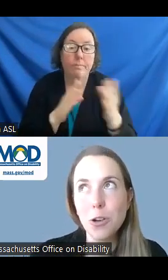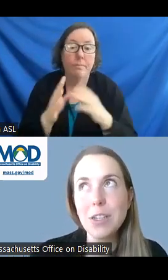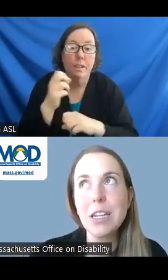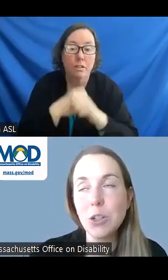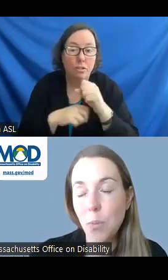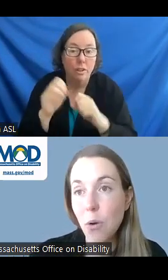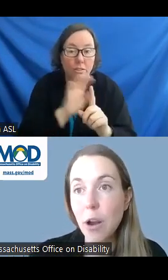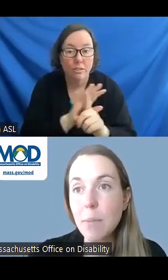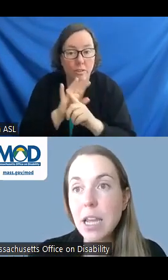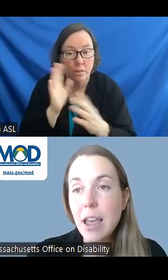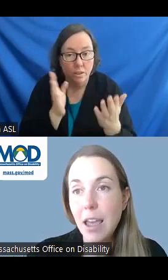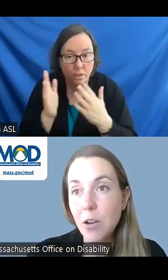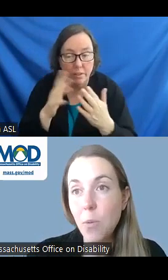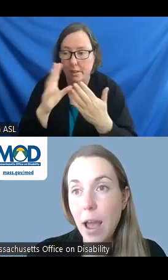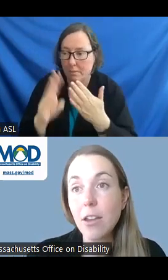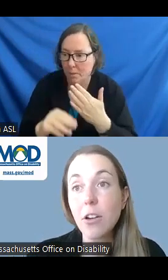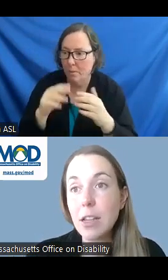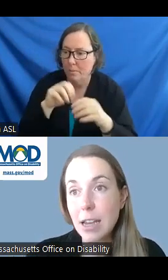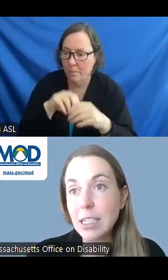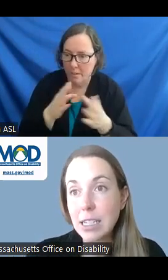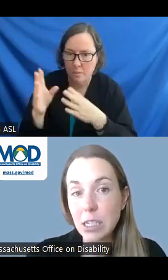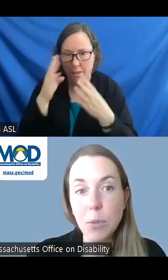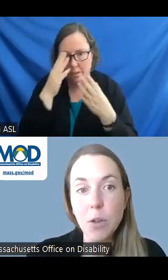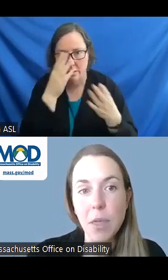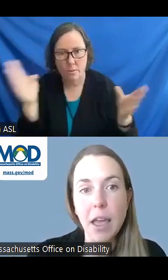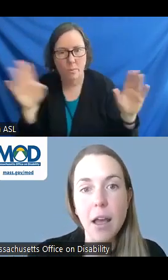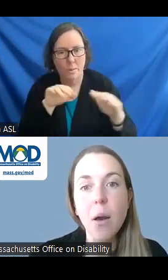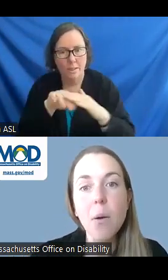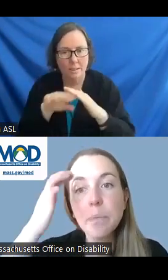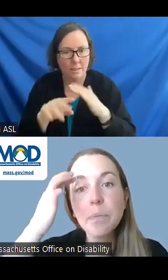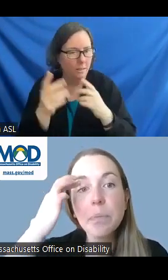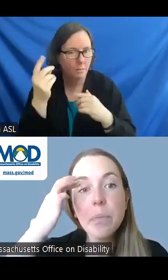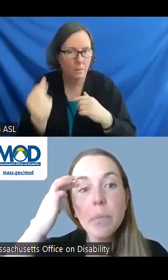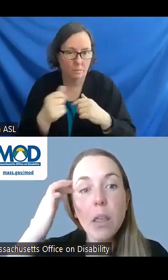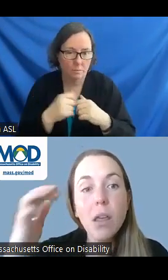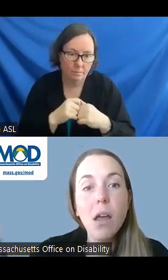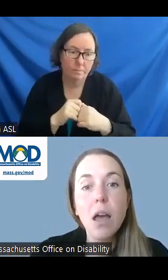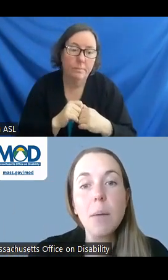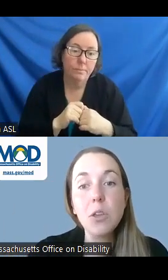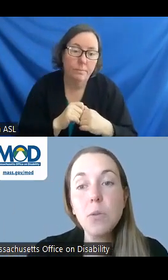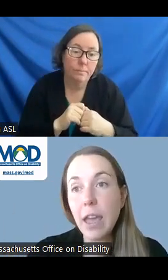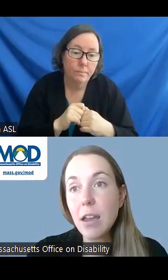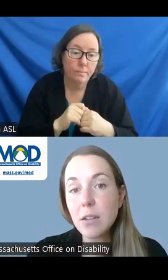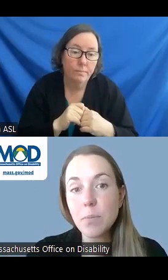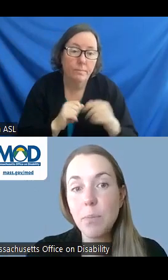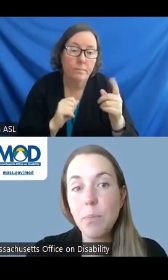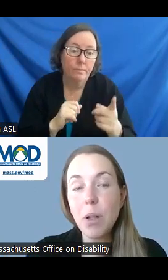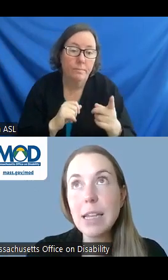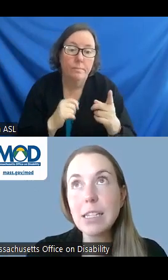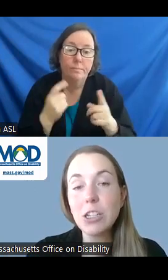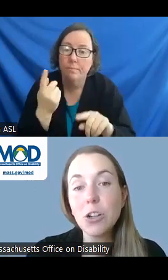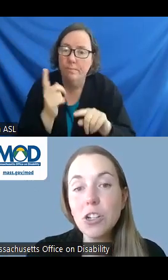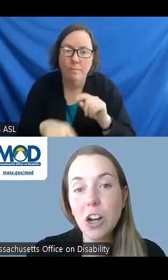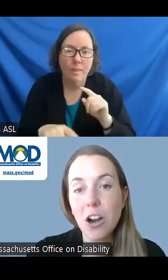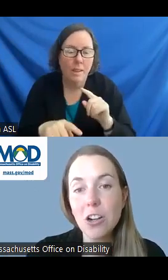your services, your programs in a way that's accessible from the get-go. You can't